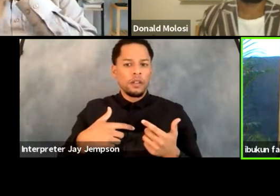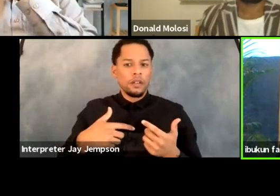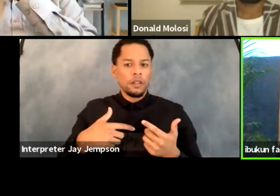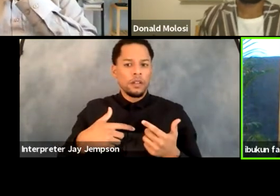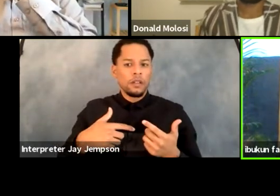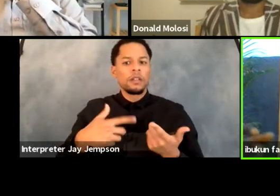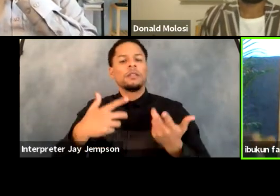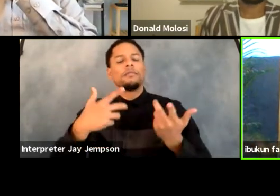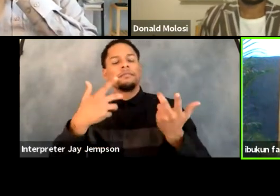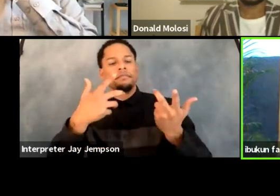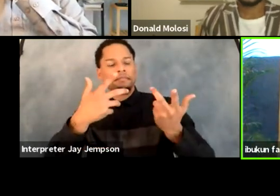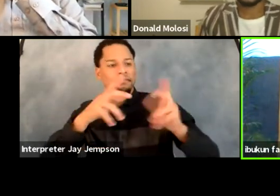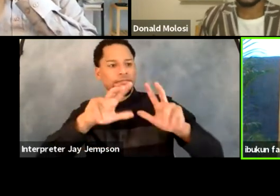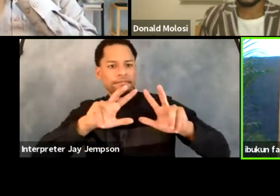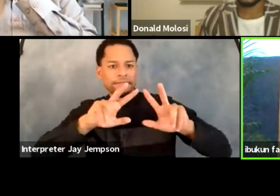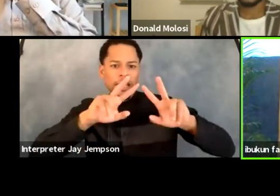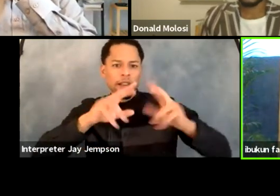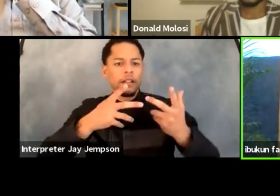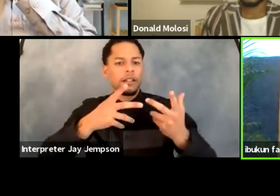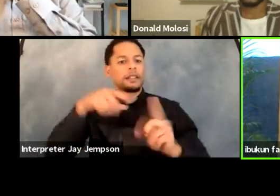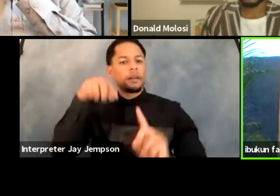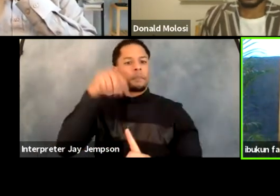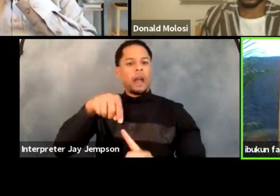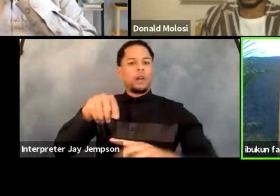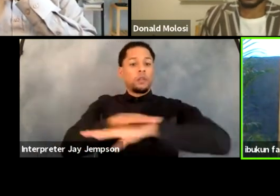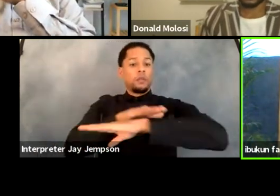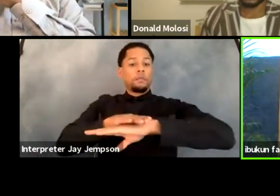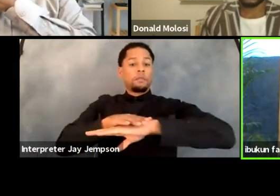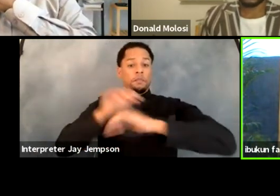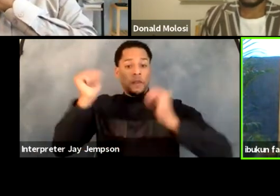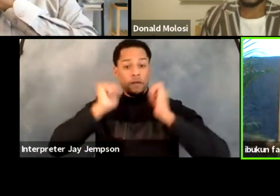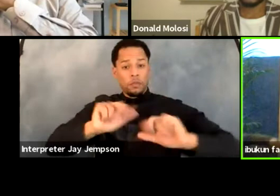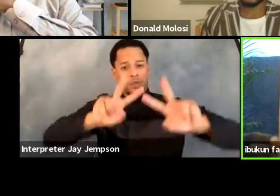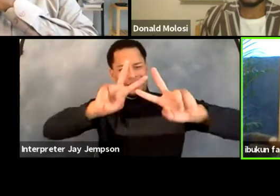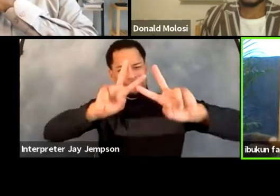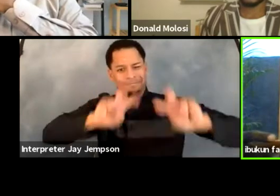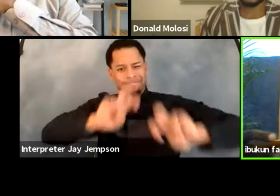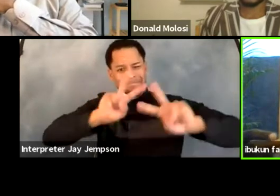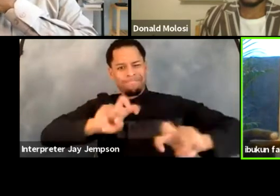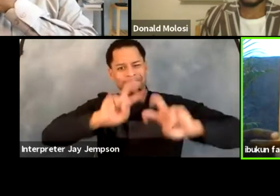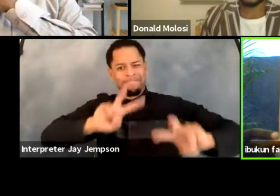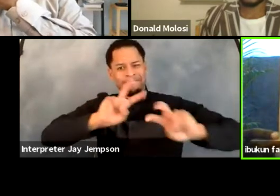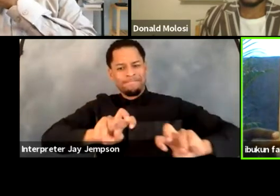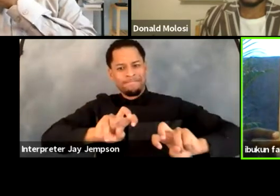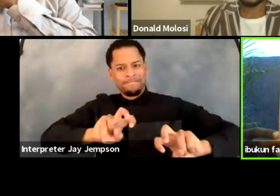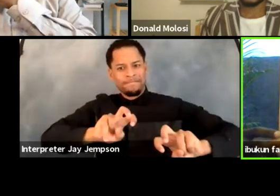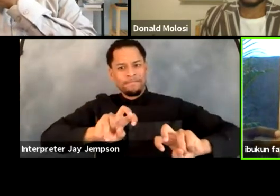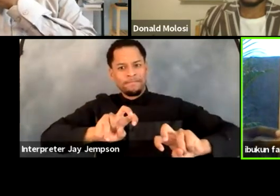want? And is this play interesting? Is it not interesting?